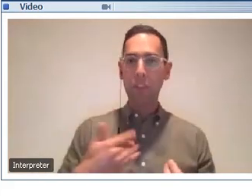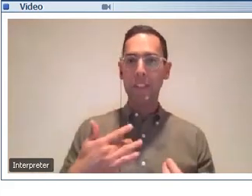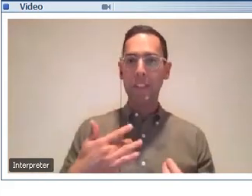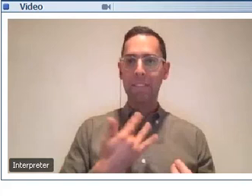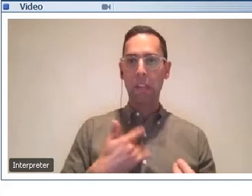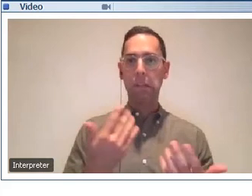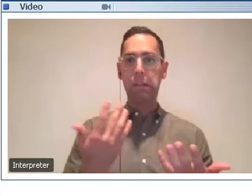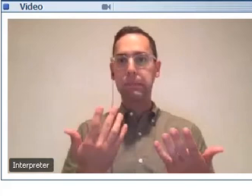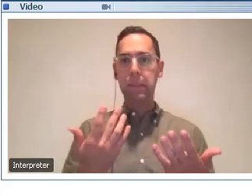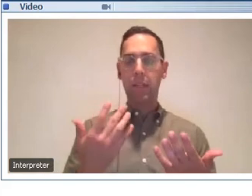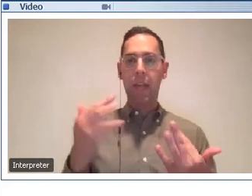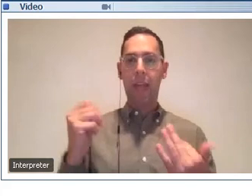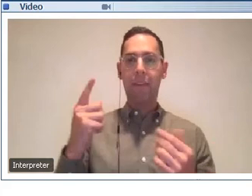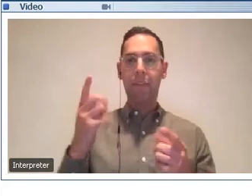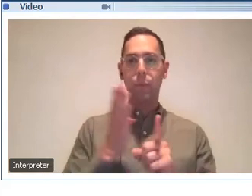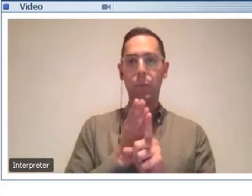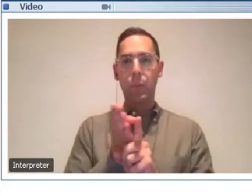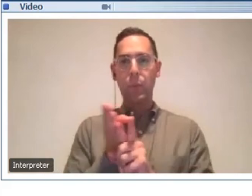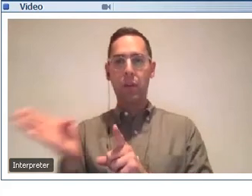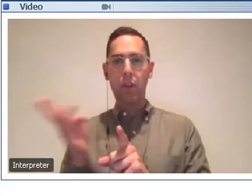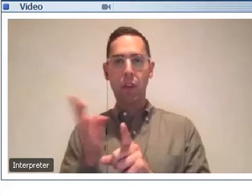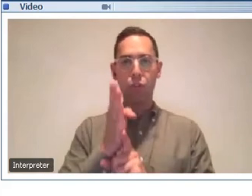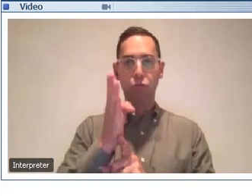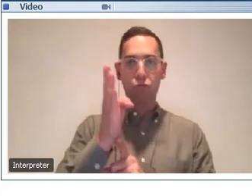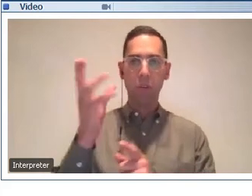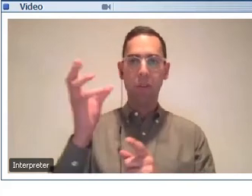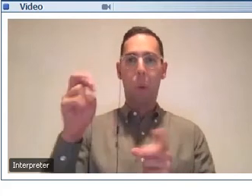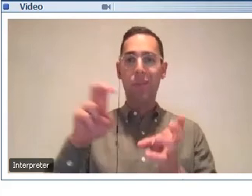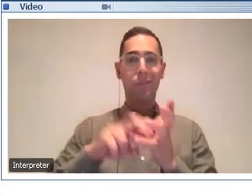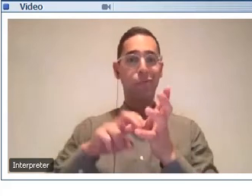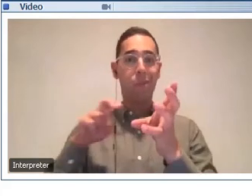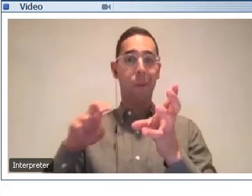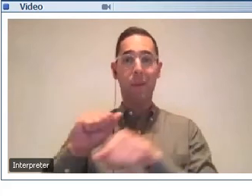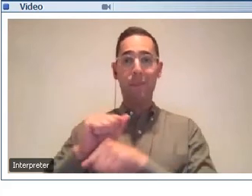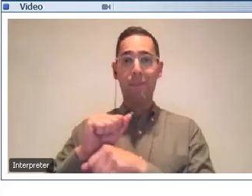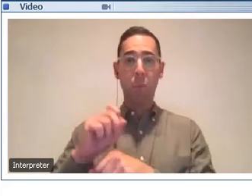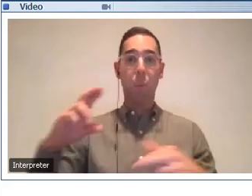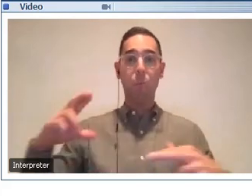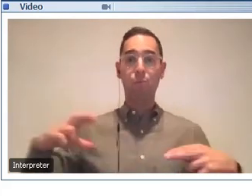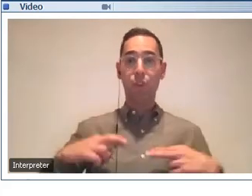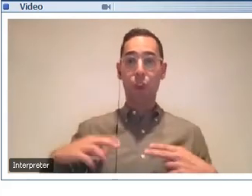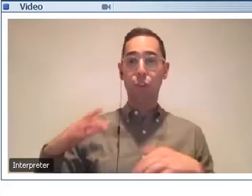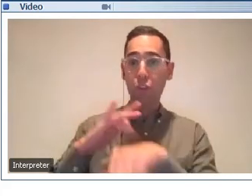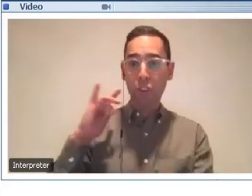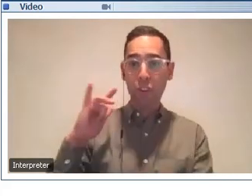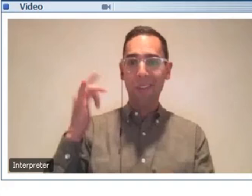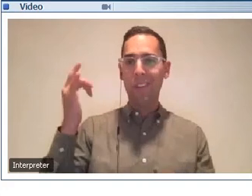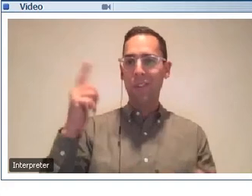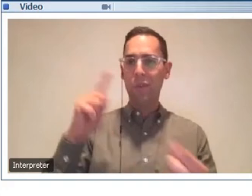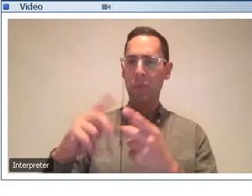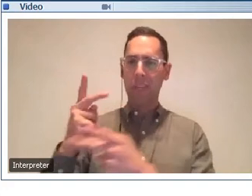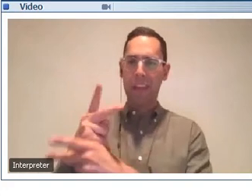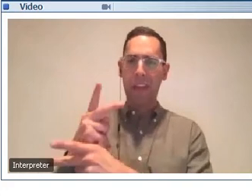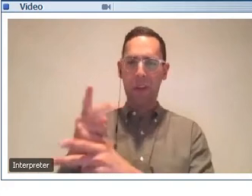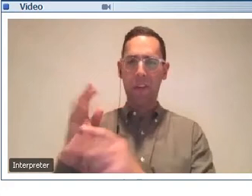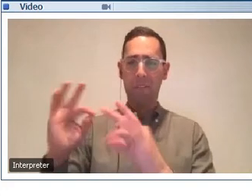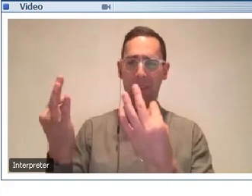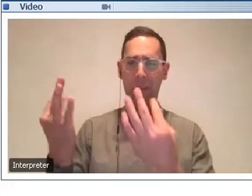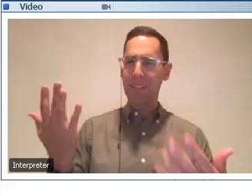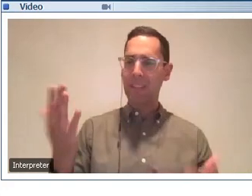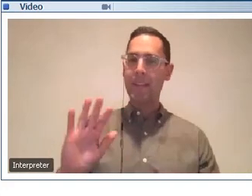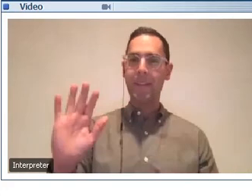worked, sometimes even to drop out of the workforce or retire early. And we really think that if